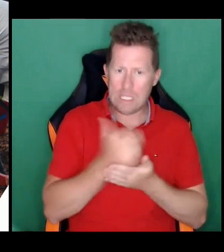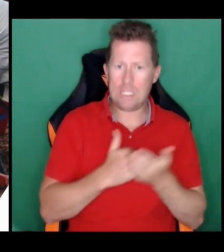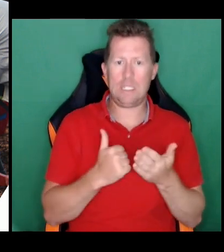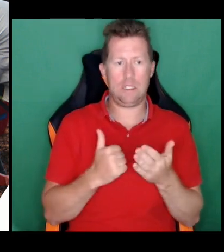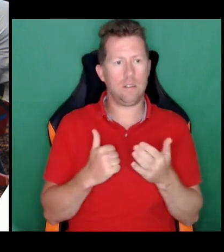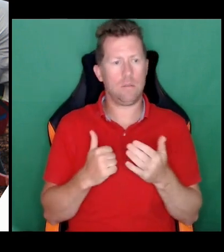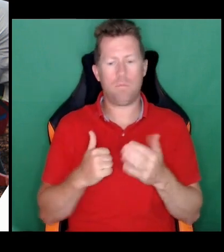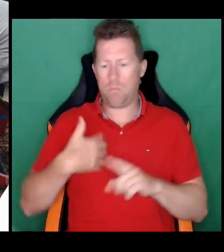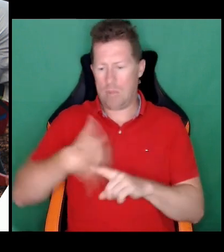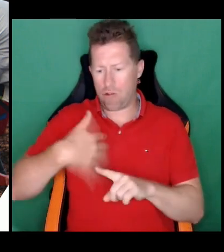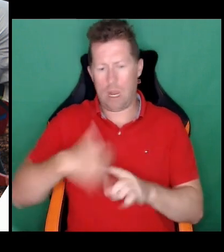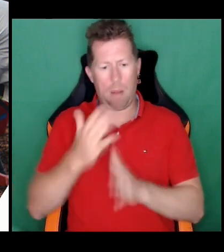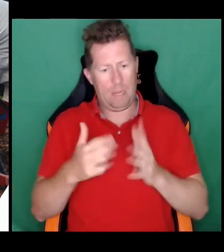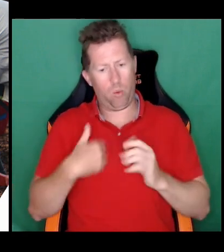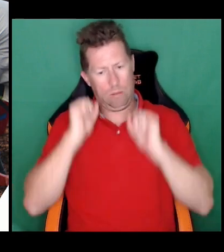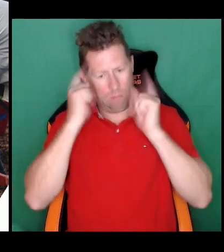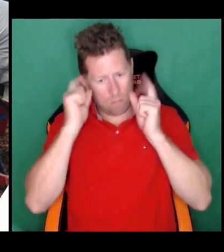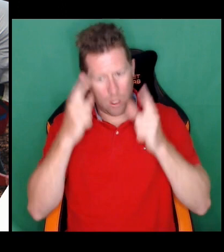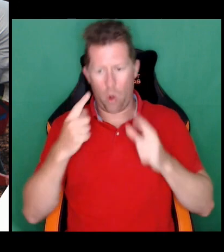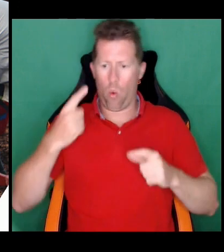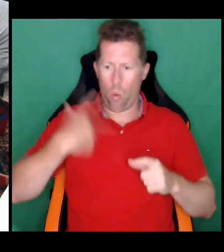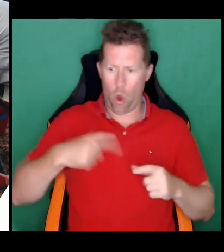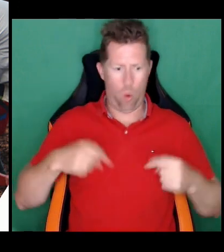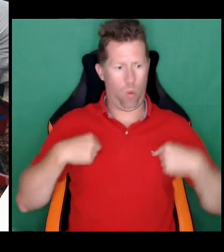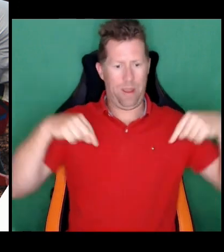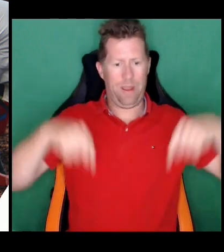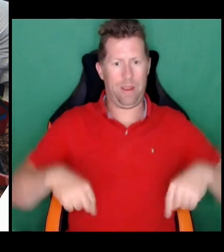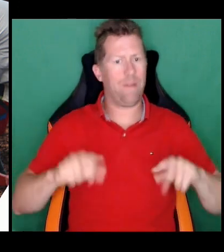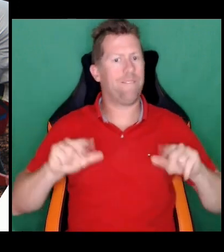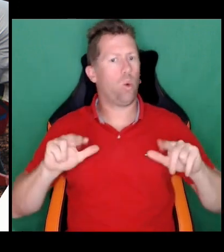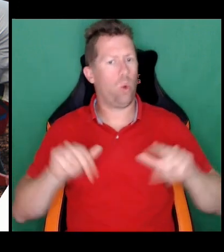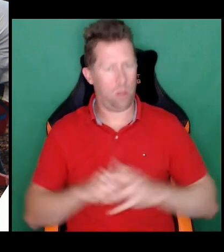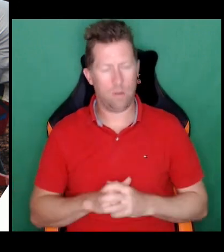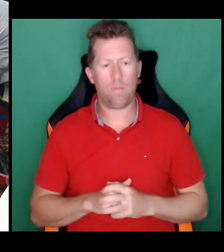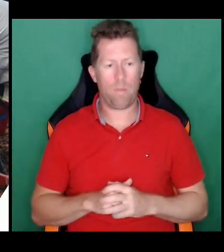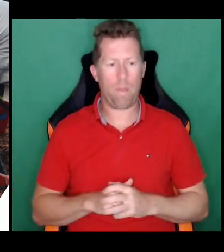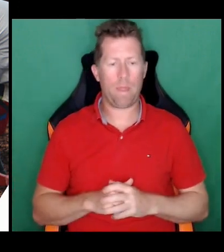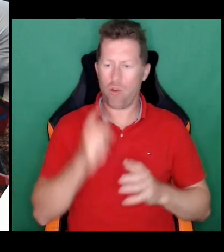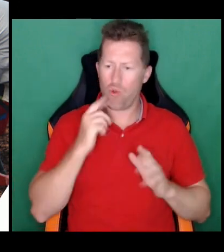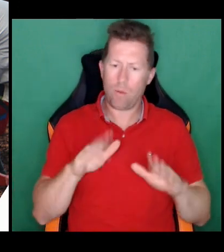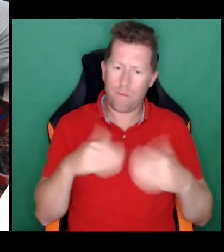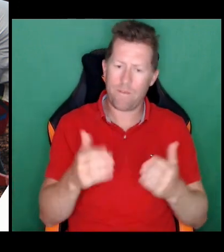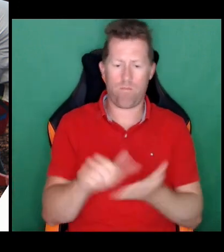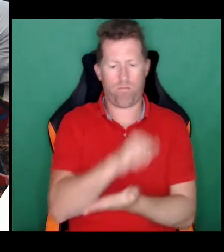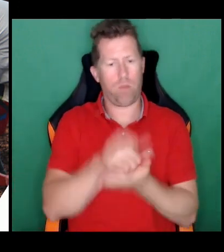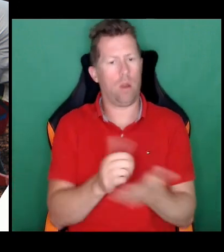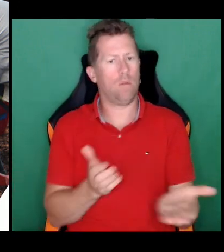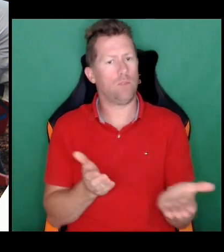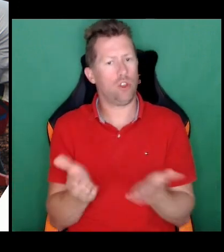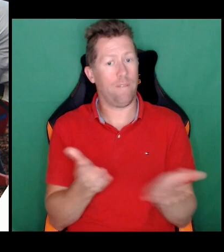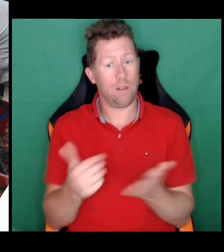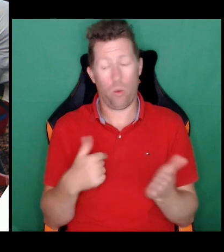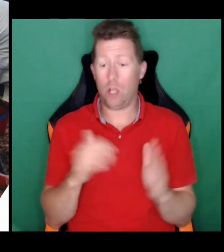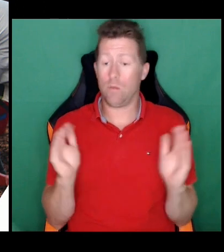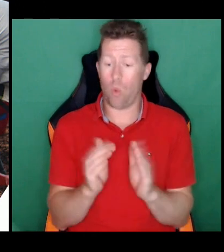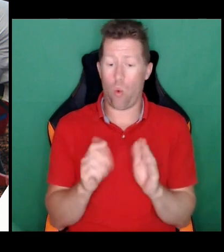DNA in terms of a very sort of core service offering in terms of what we deliver. We're a small team,